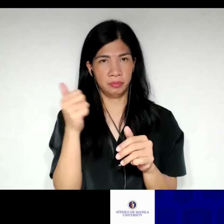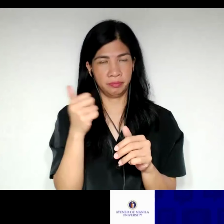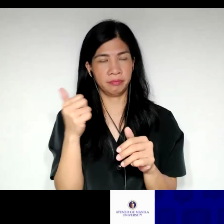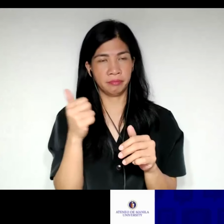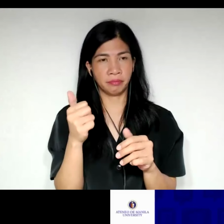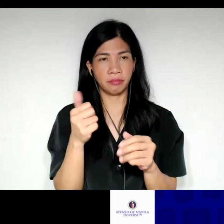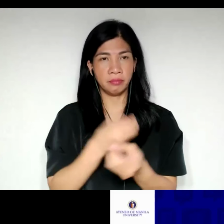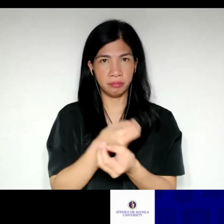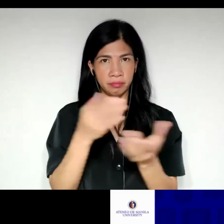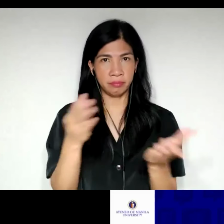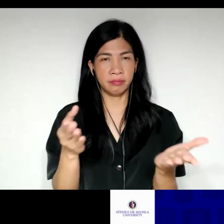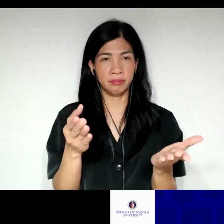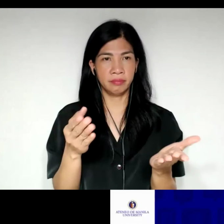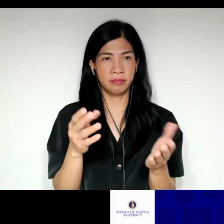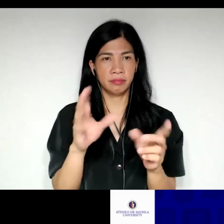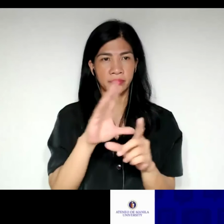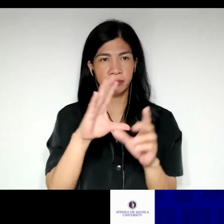distribution utilities are actually more